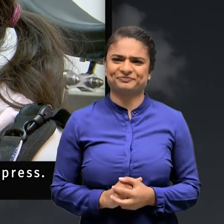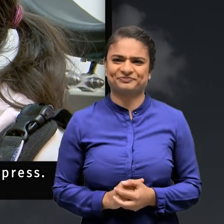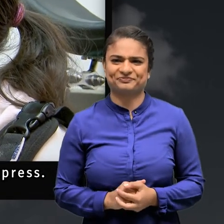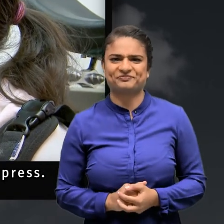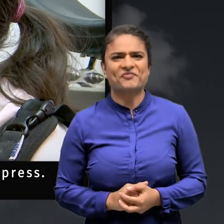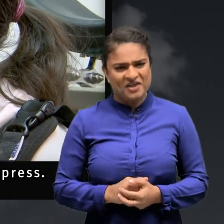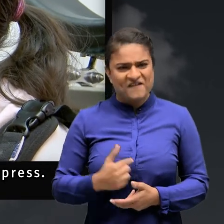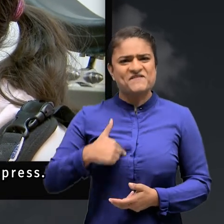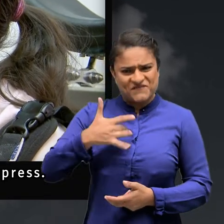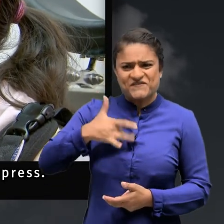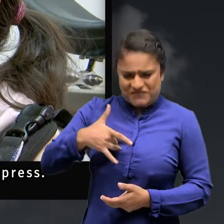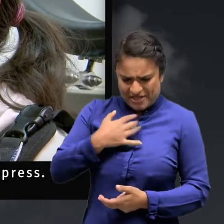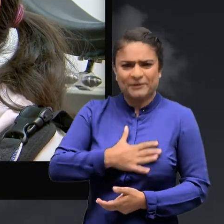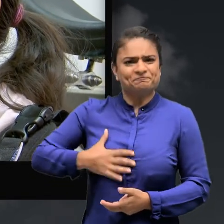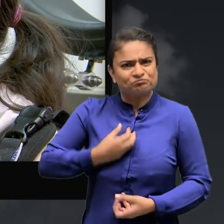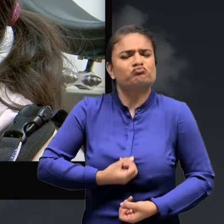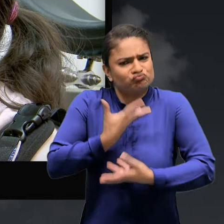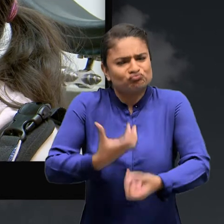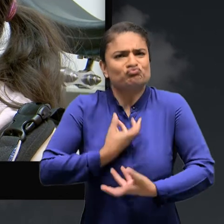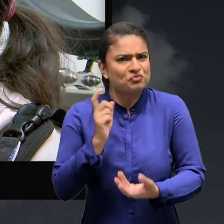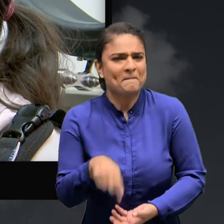need to express.